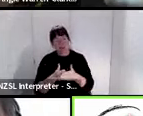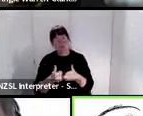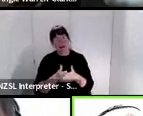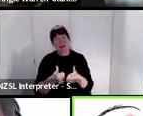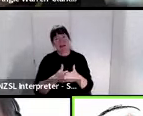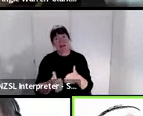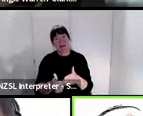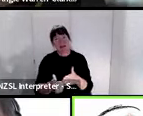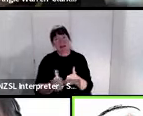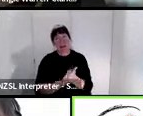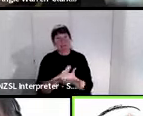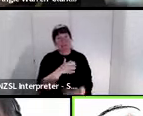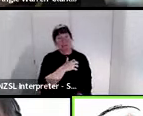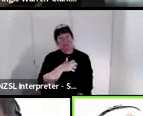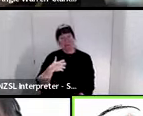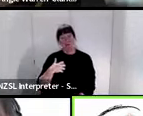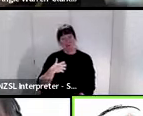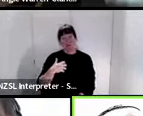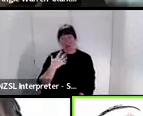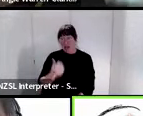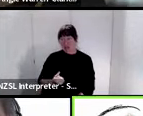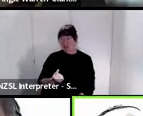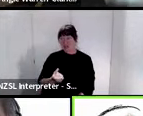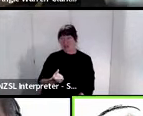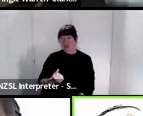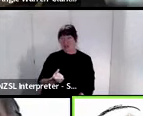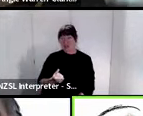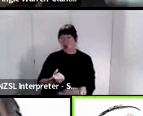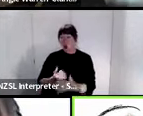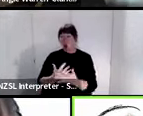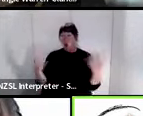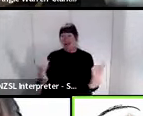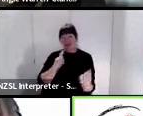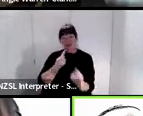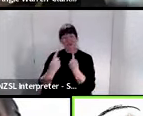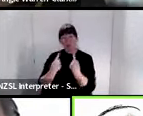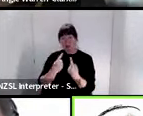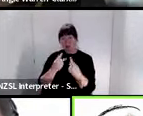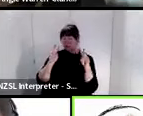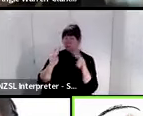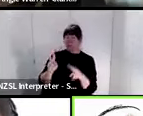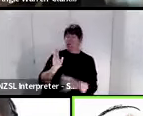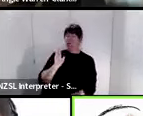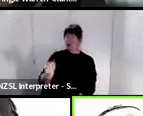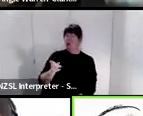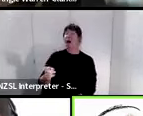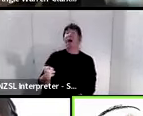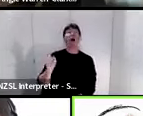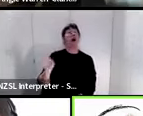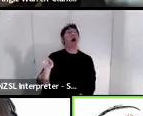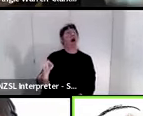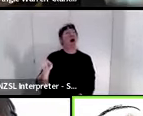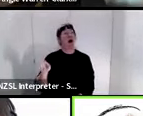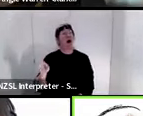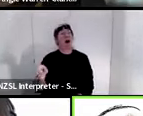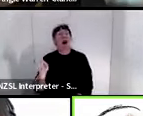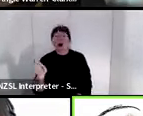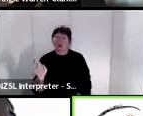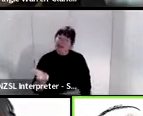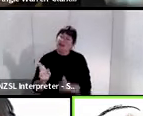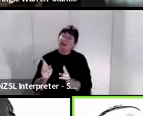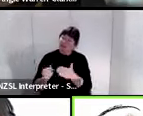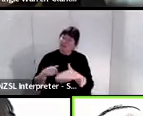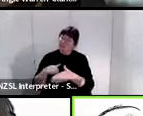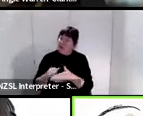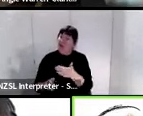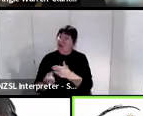that then government has a whole host of stuff that you can see straight away. Oh, this is a common barrier.